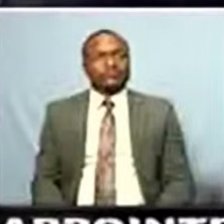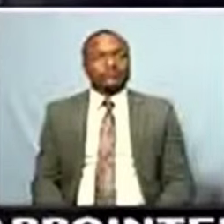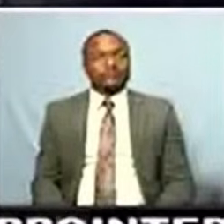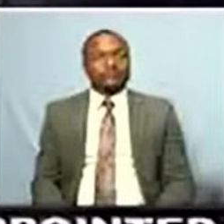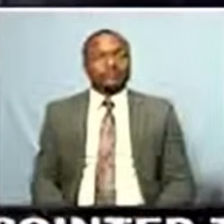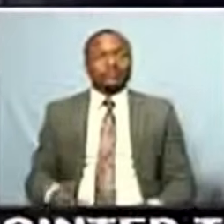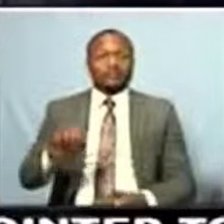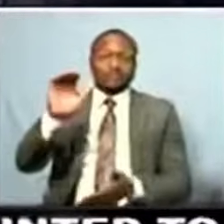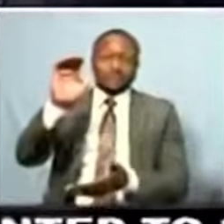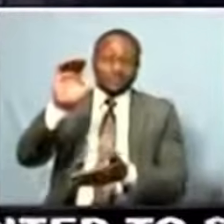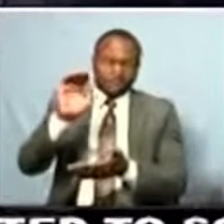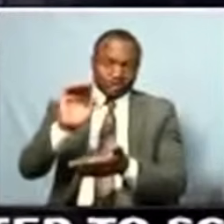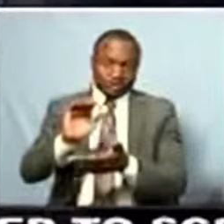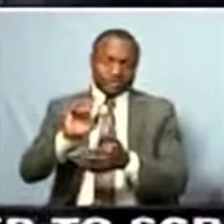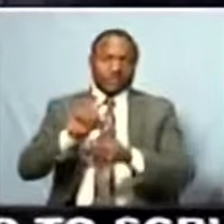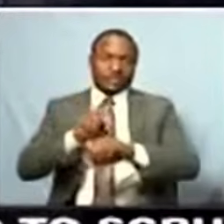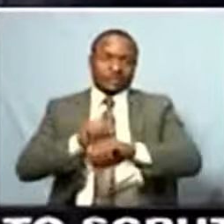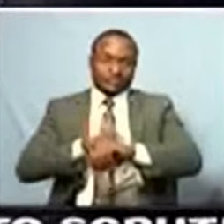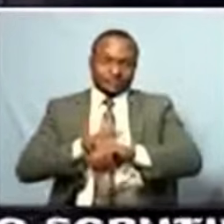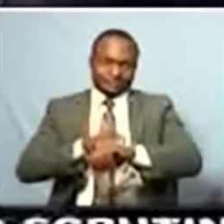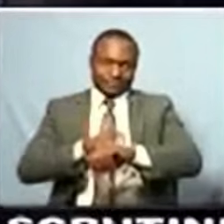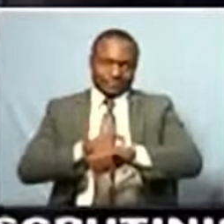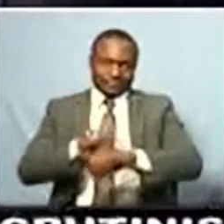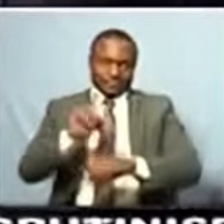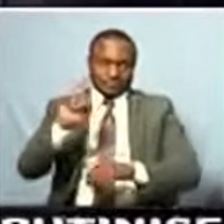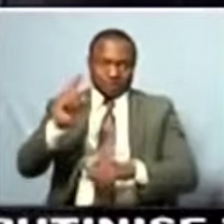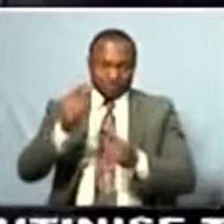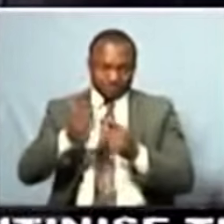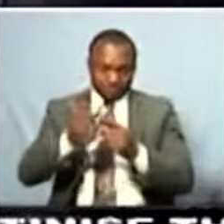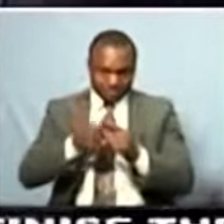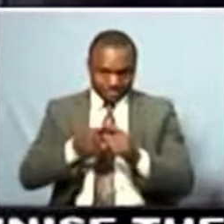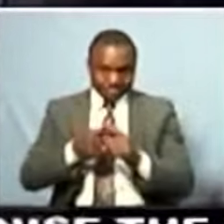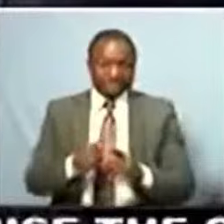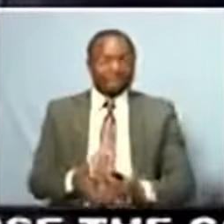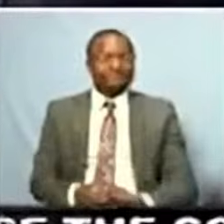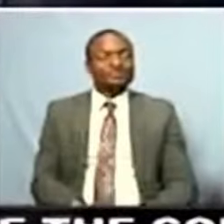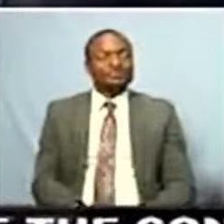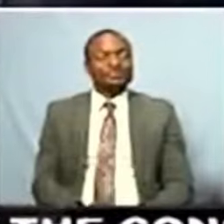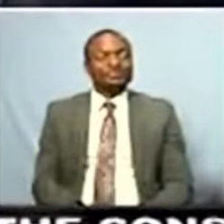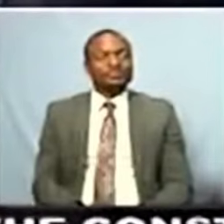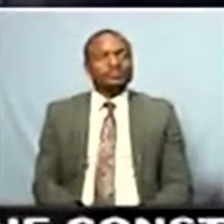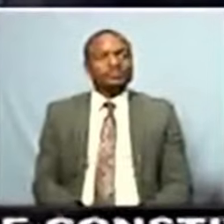reducing the period by a month or so